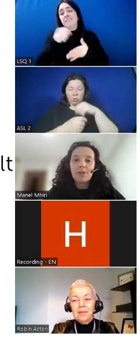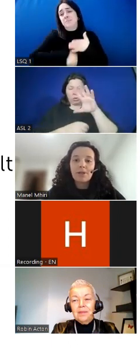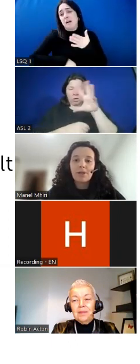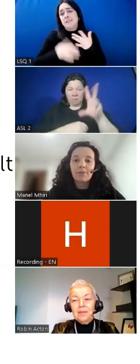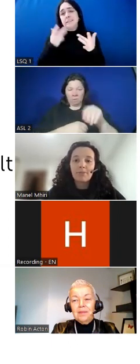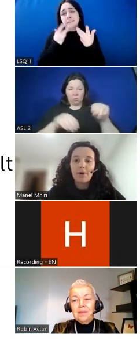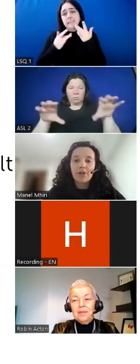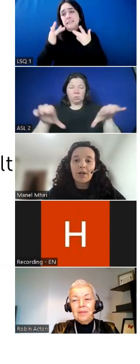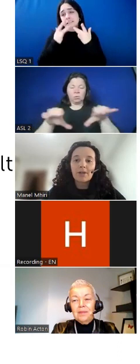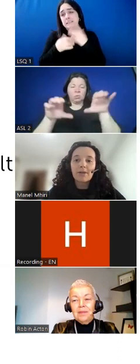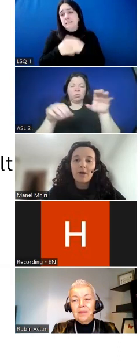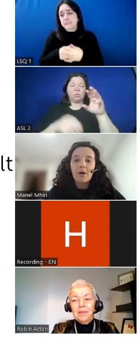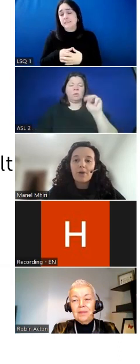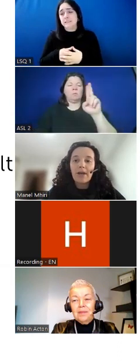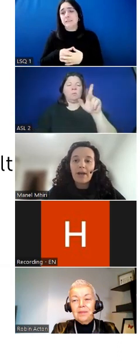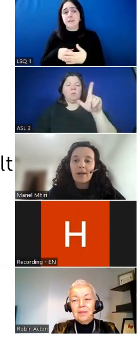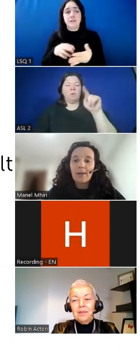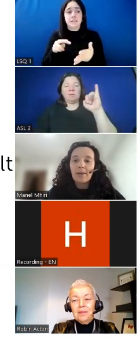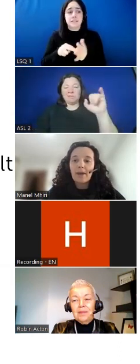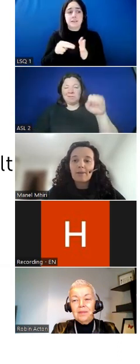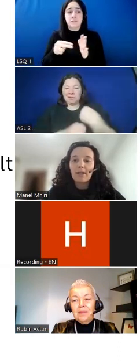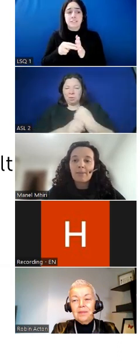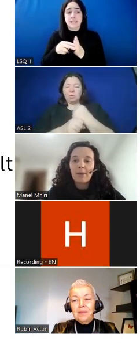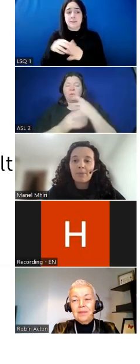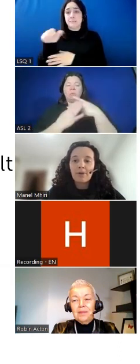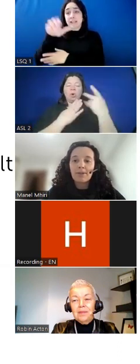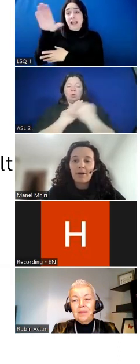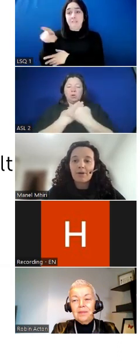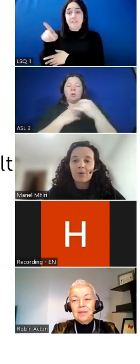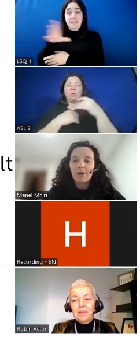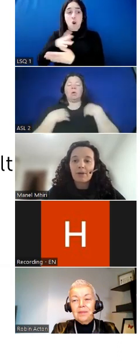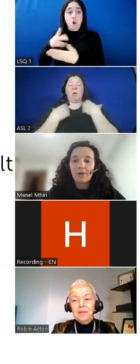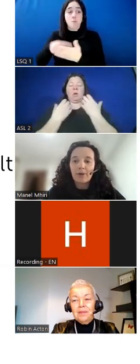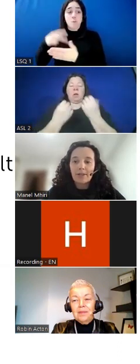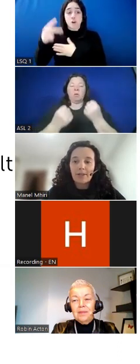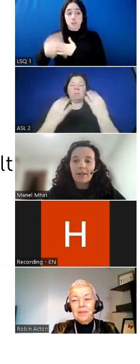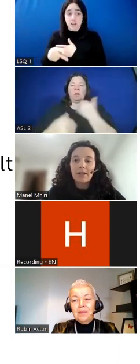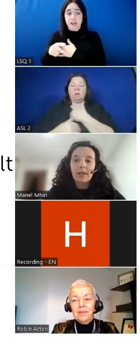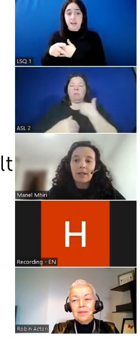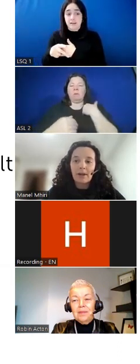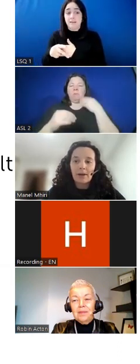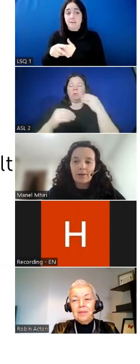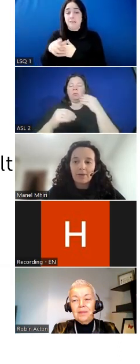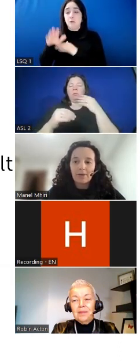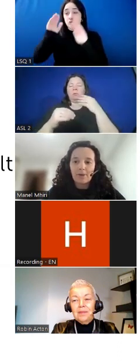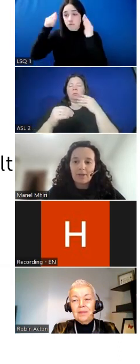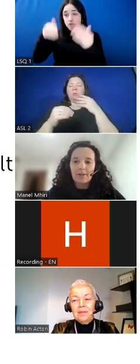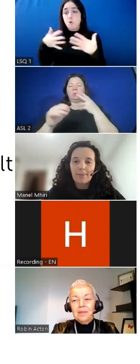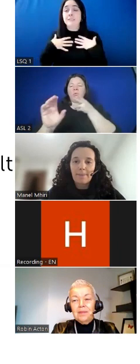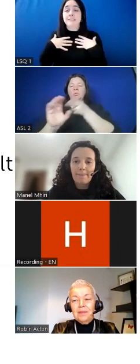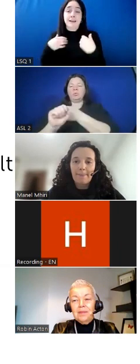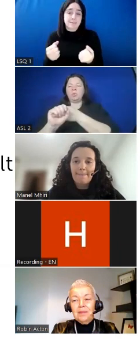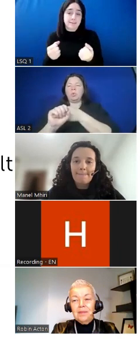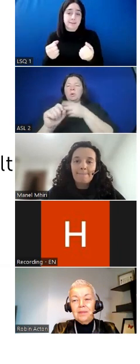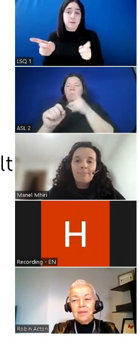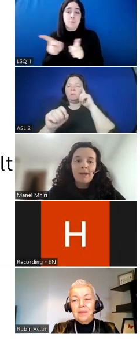a multi-year project on health, and many members are doing advocacy in their